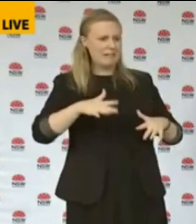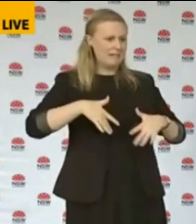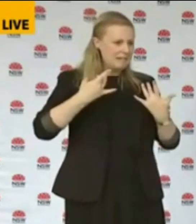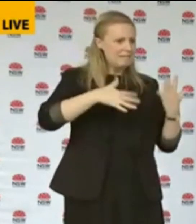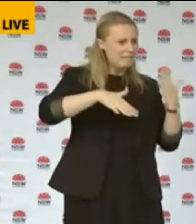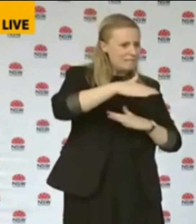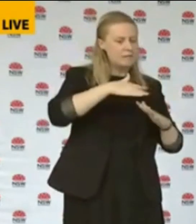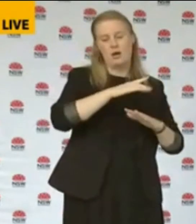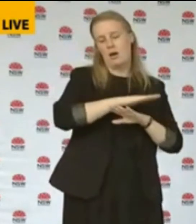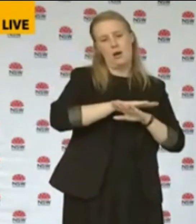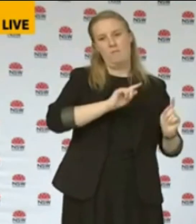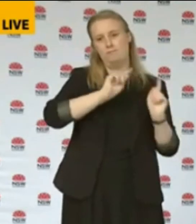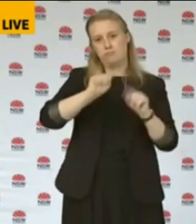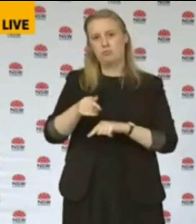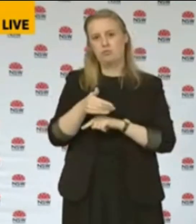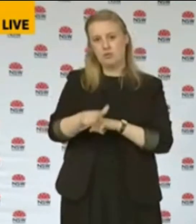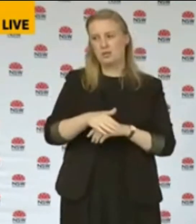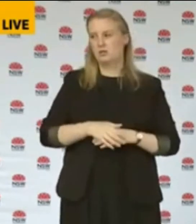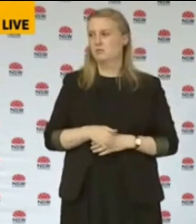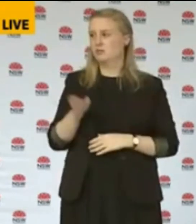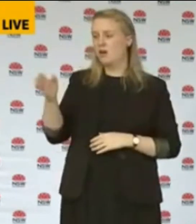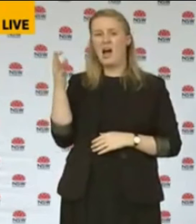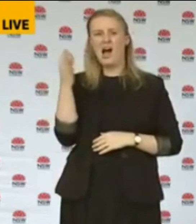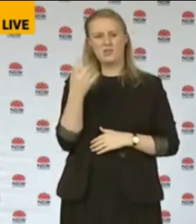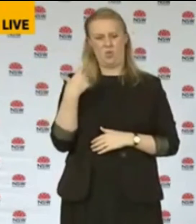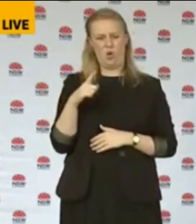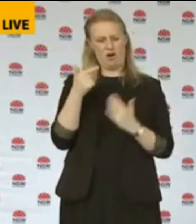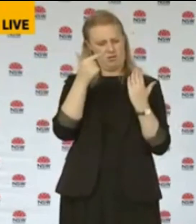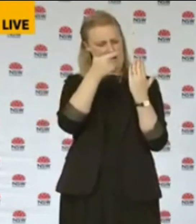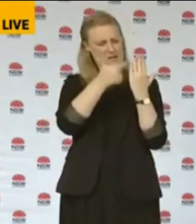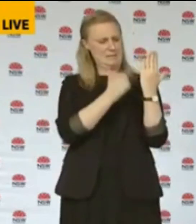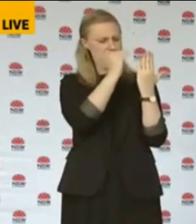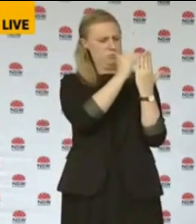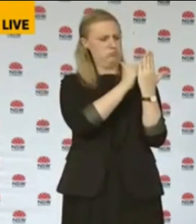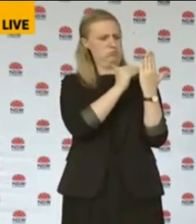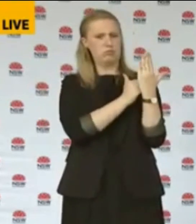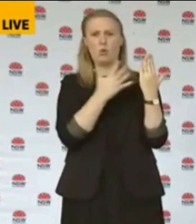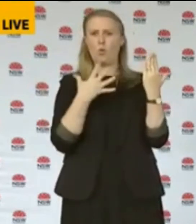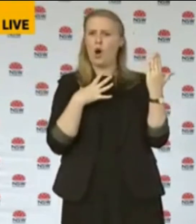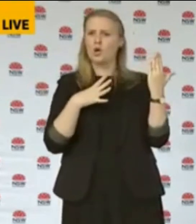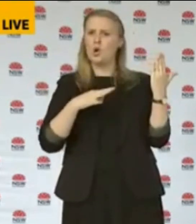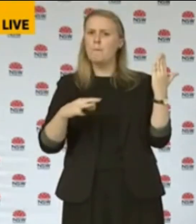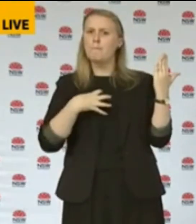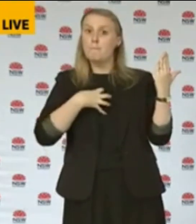I'll ask Dr. Chant to expand on that in a minute, if you don't mind. Now, somebody want to ask the Deputy Premier? Or Ashley, last